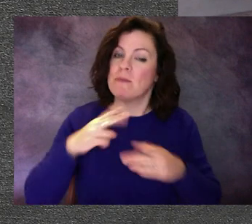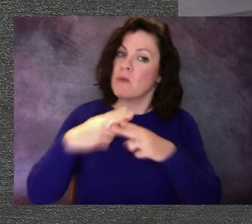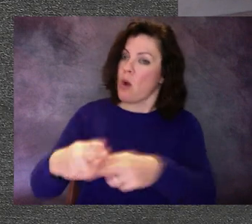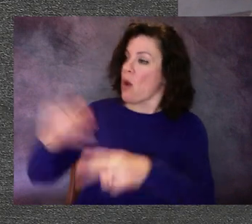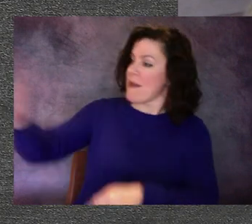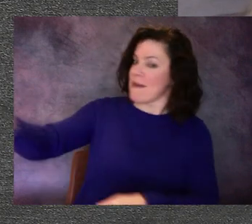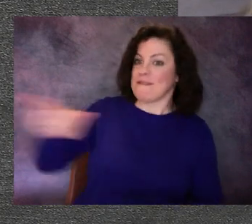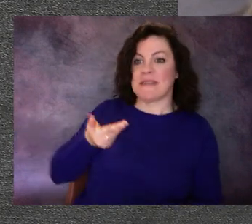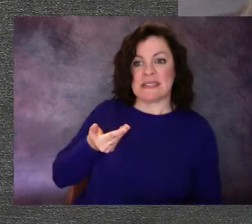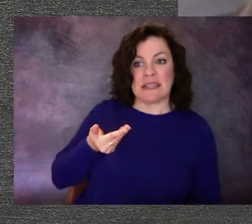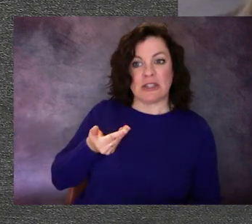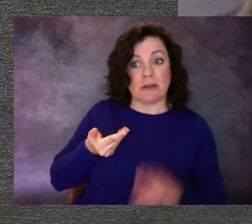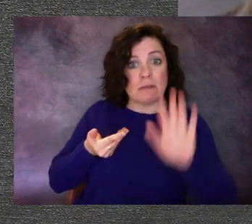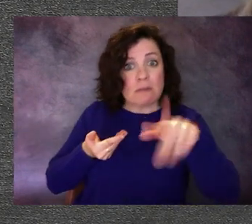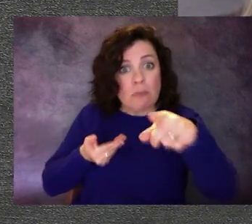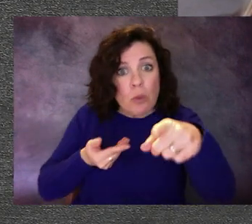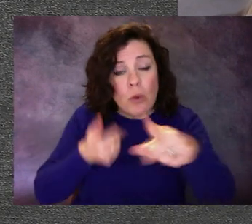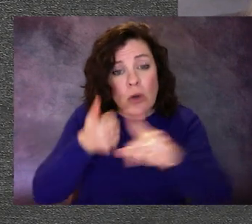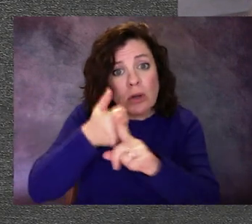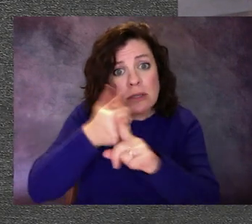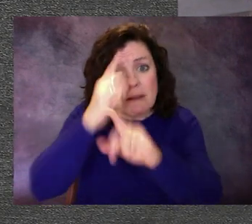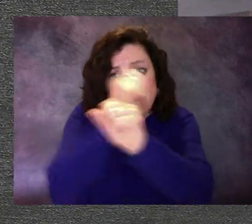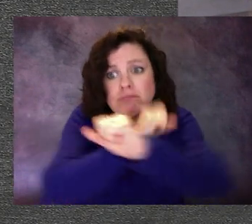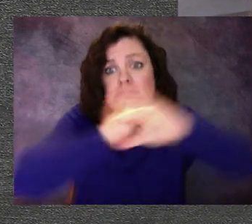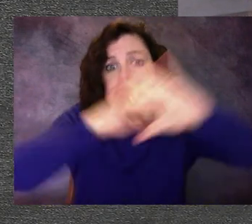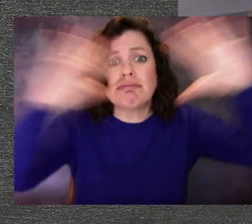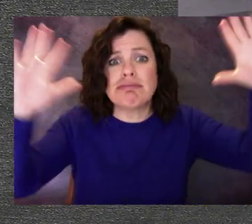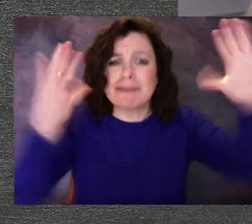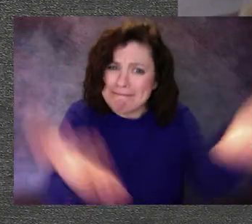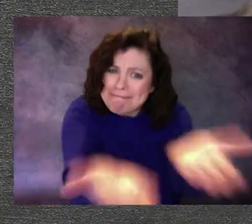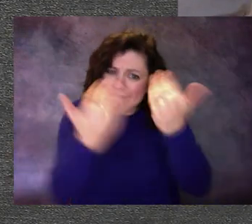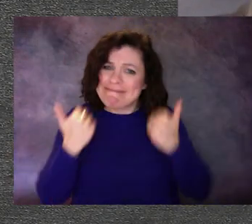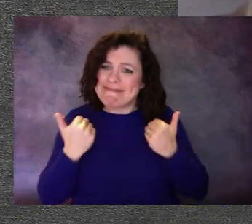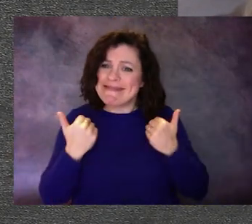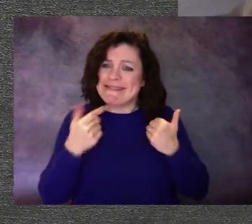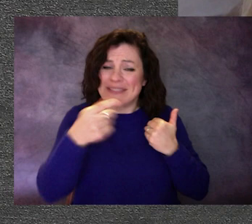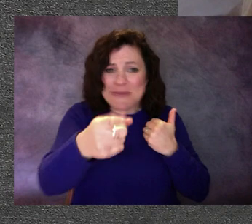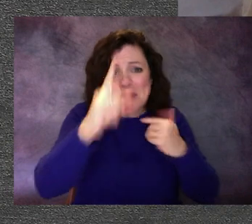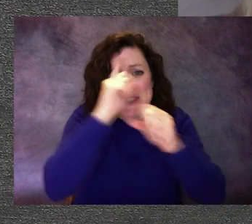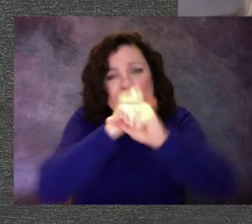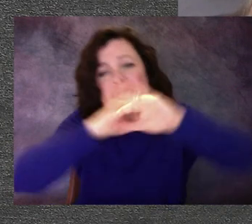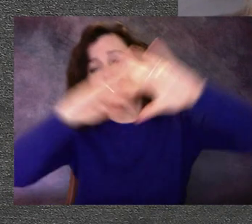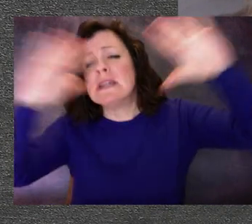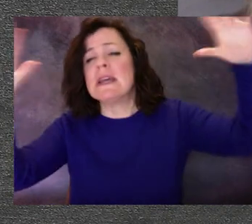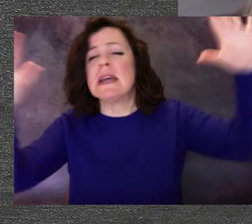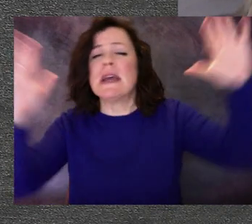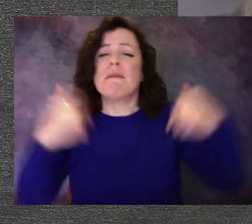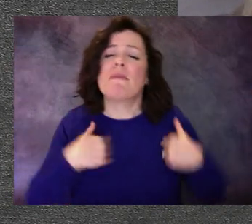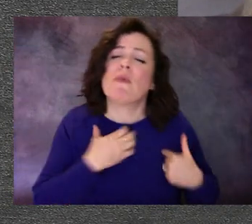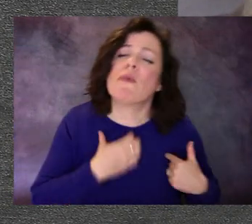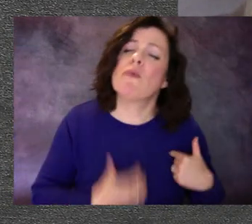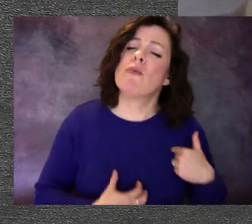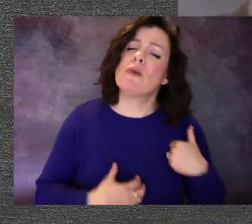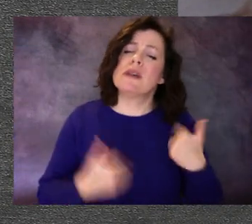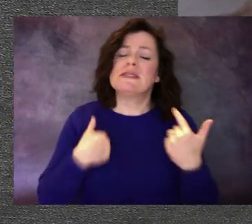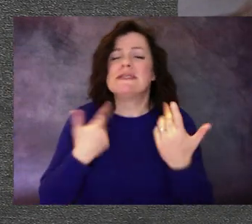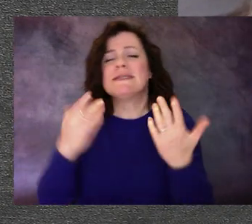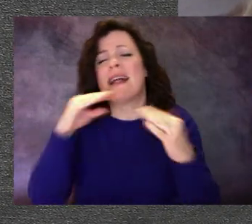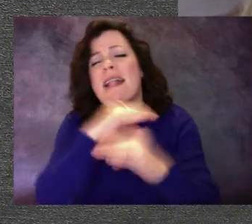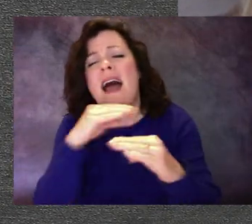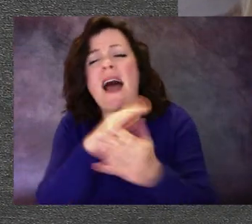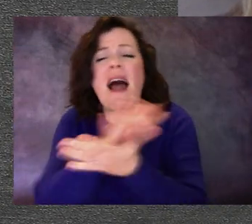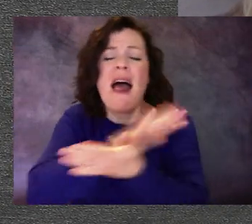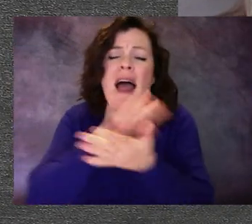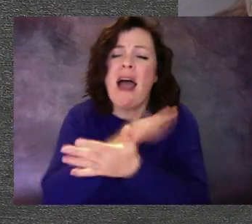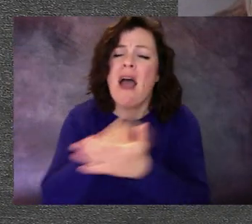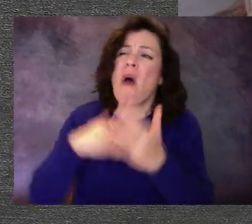An Invitation. If you are a dreamer, come in. If you are a dreamer, a wisher, a liar, a hoper, a